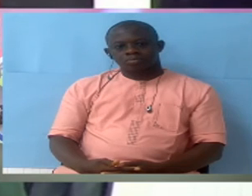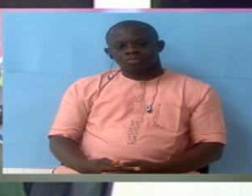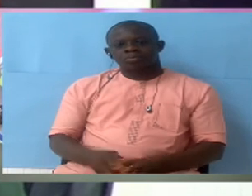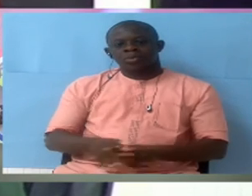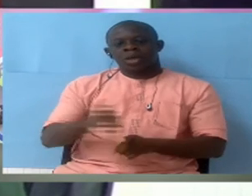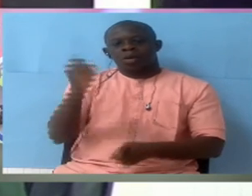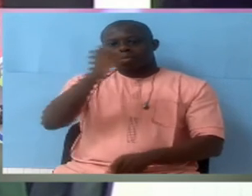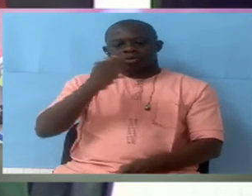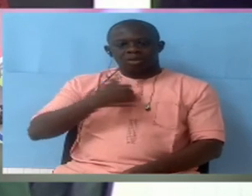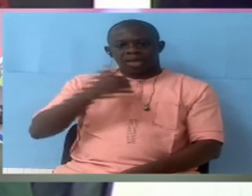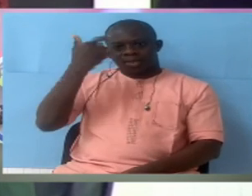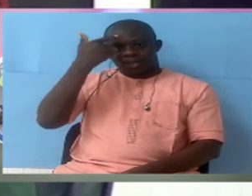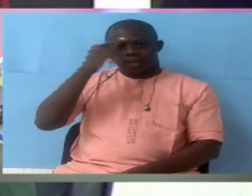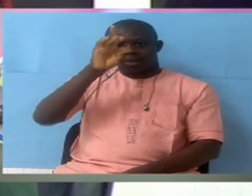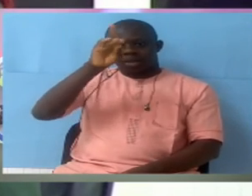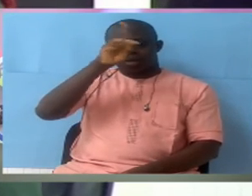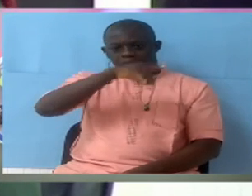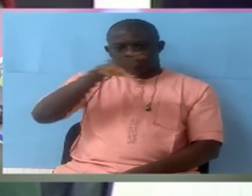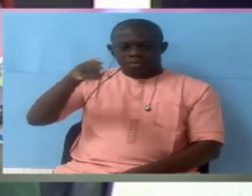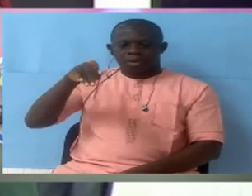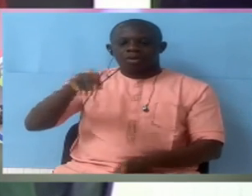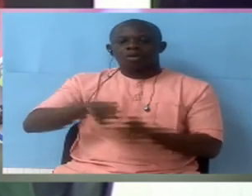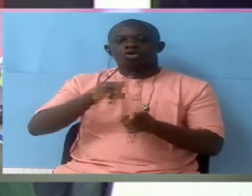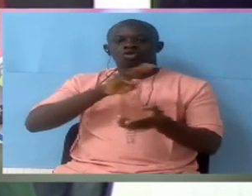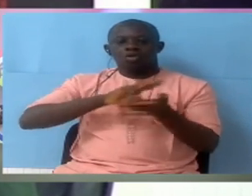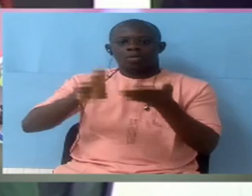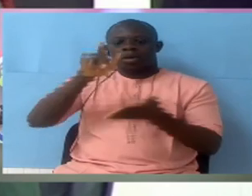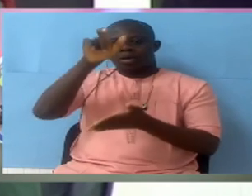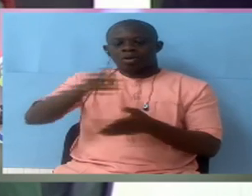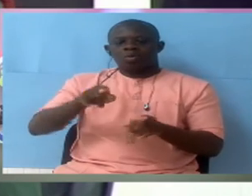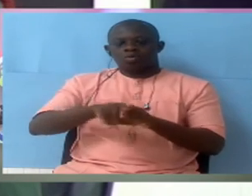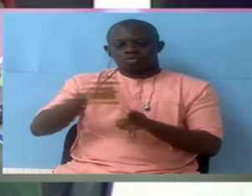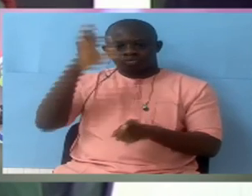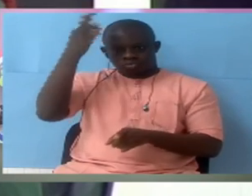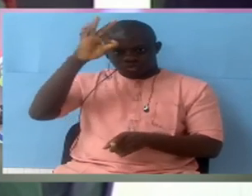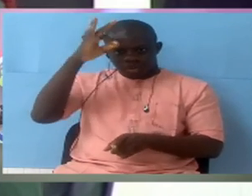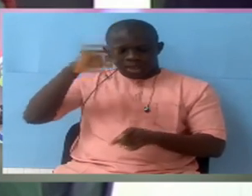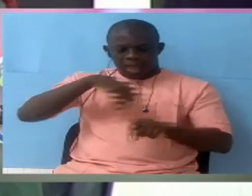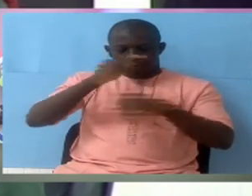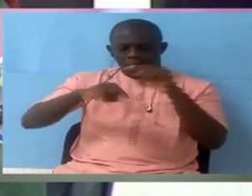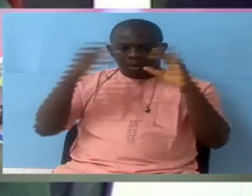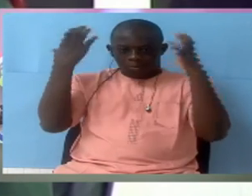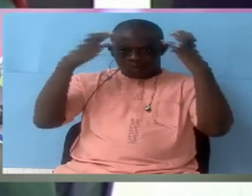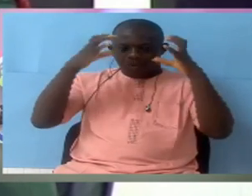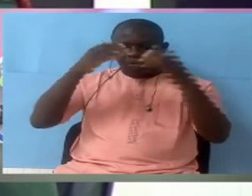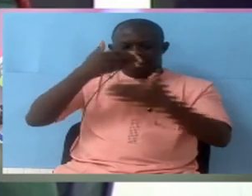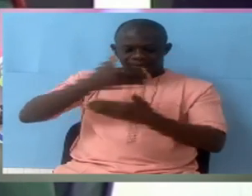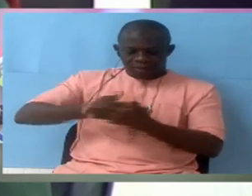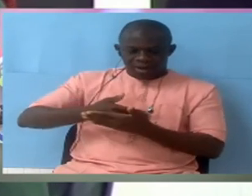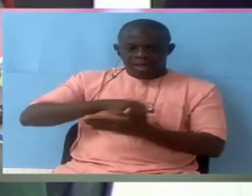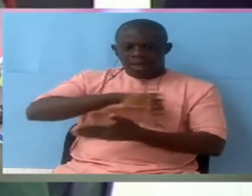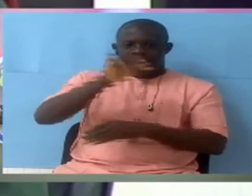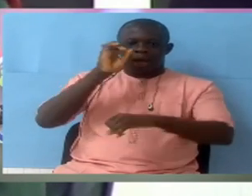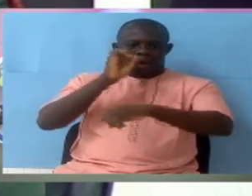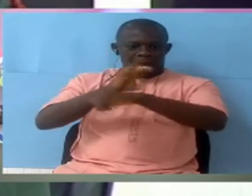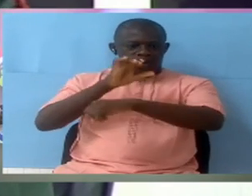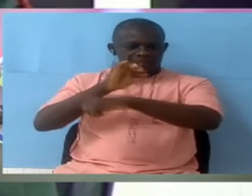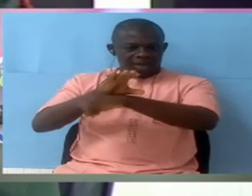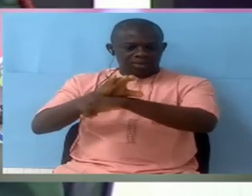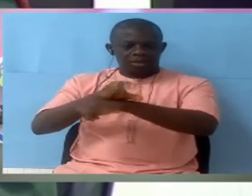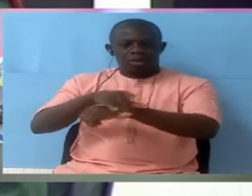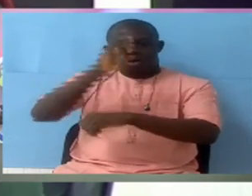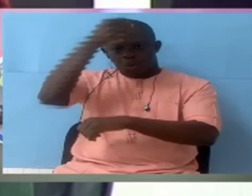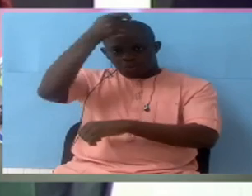DPP is the one who normally study case file. And then advise the police or the